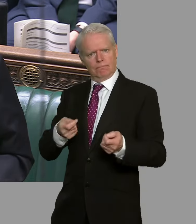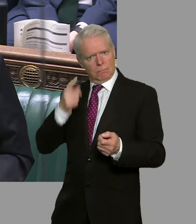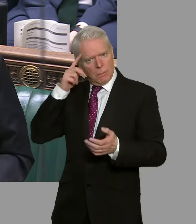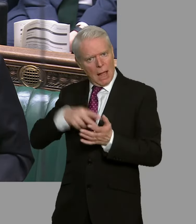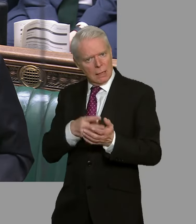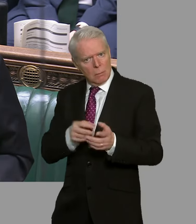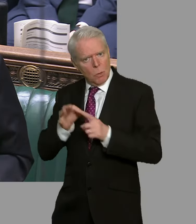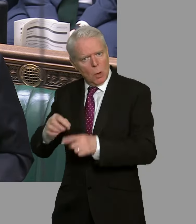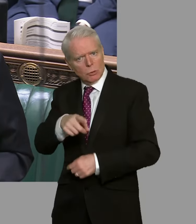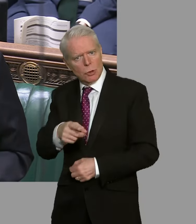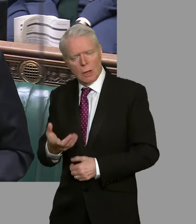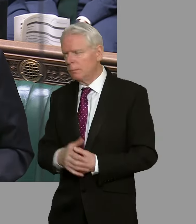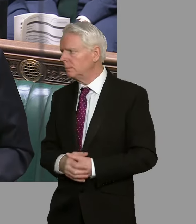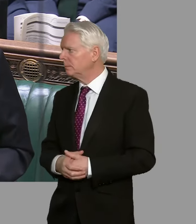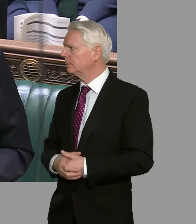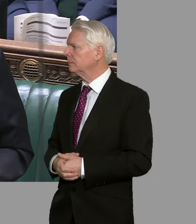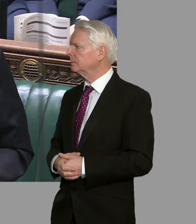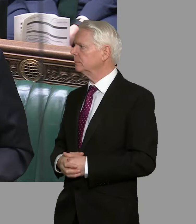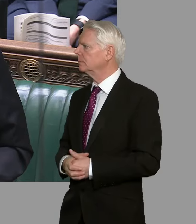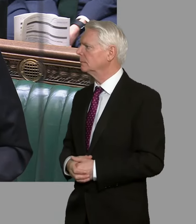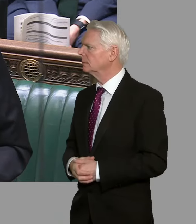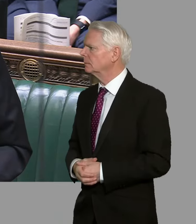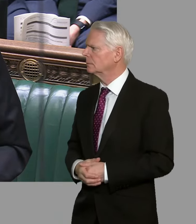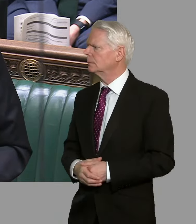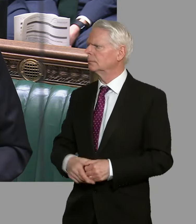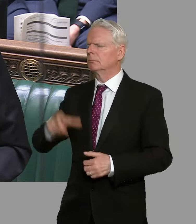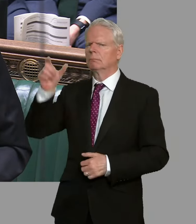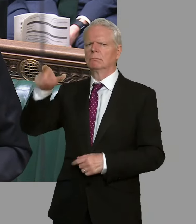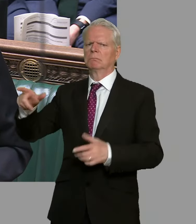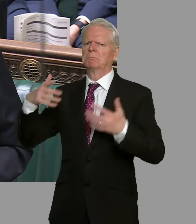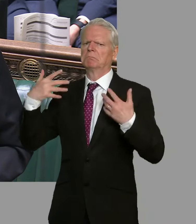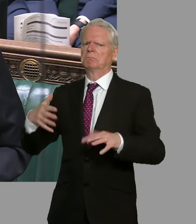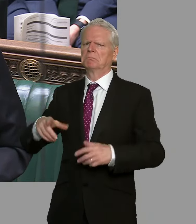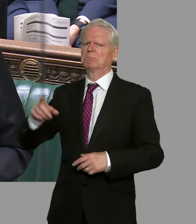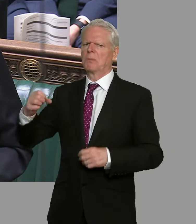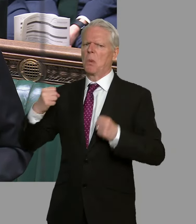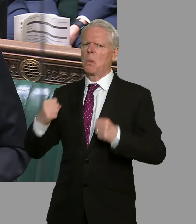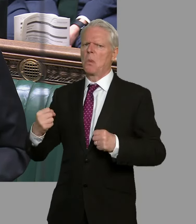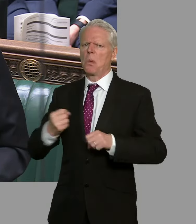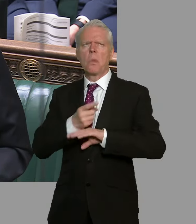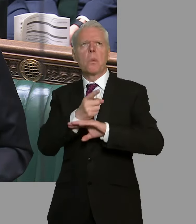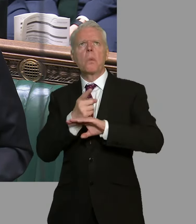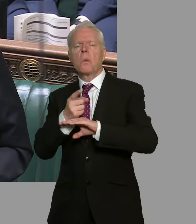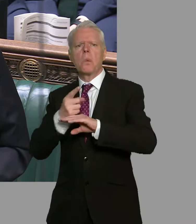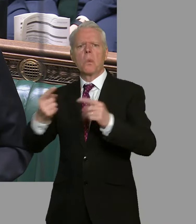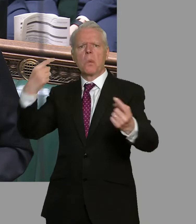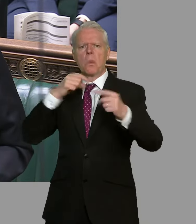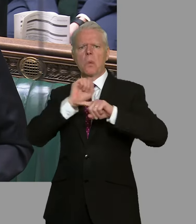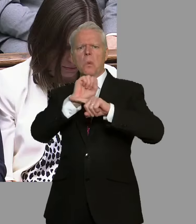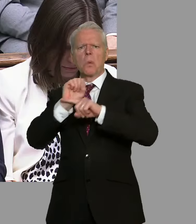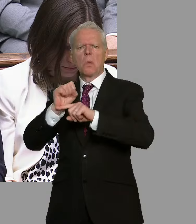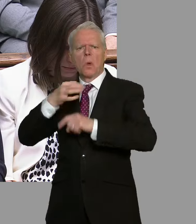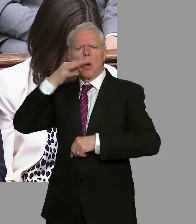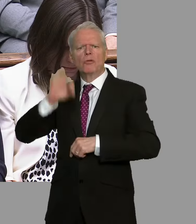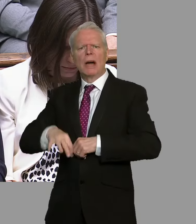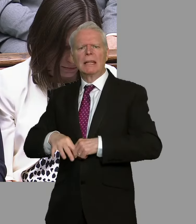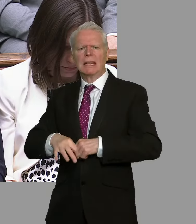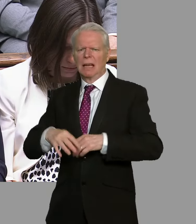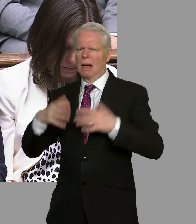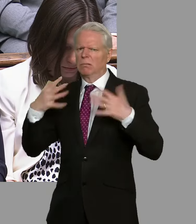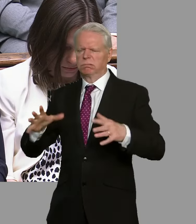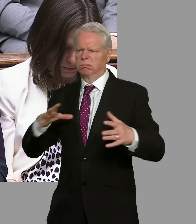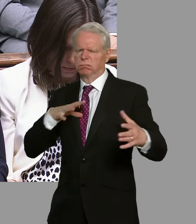means well-paid, secure jobs right across the country, including in Plymouth, and strengthening national security. We reiterated our